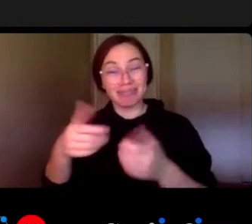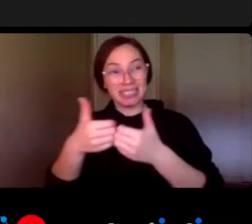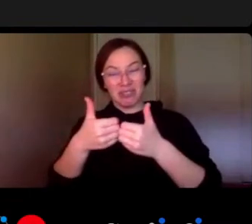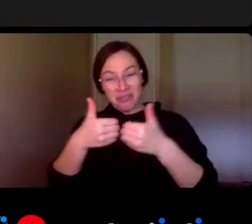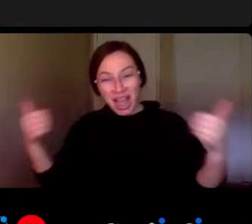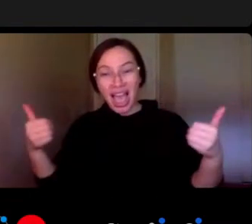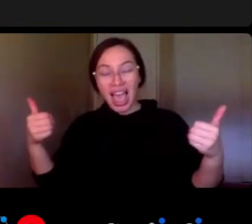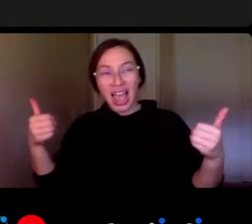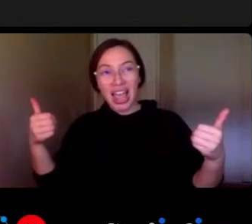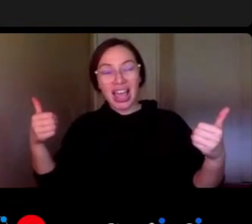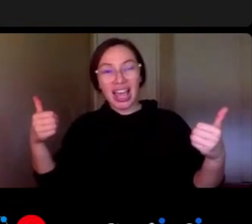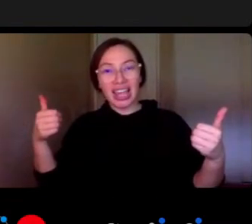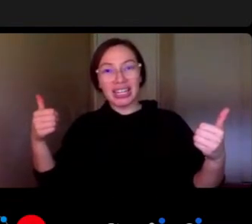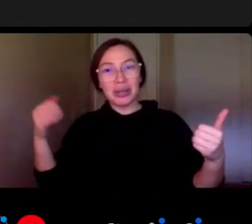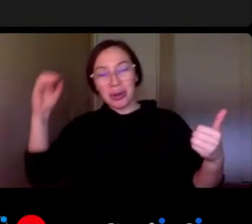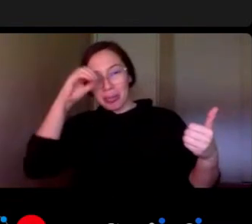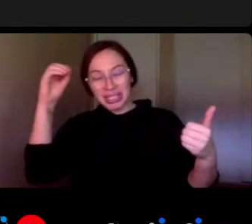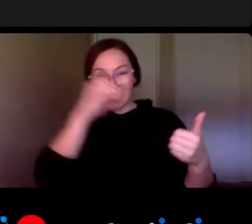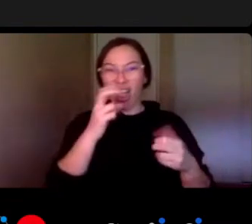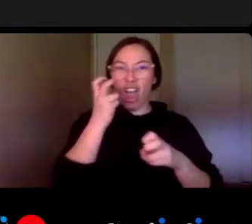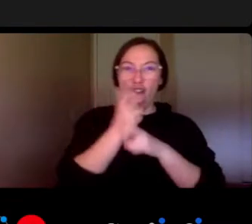of view, it was hard to move past?